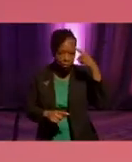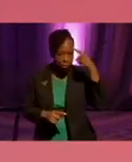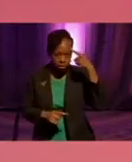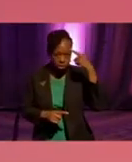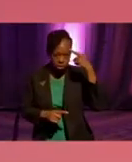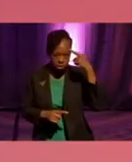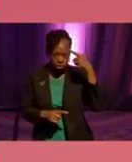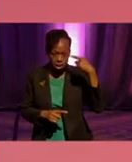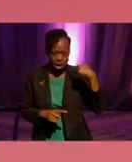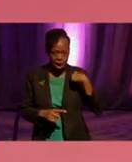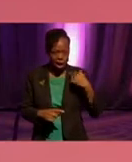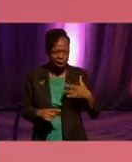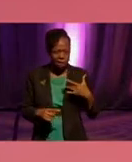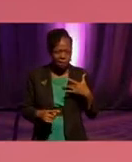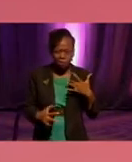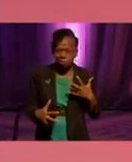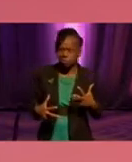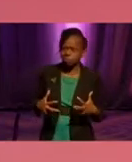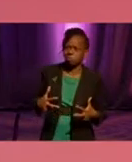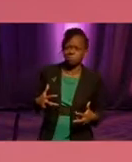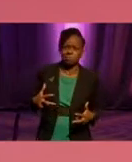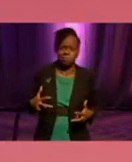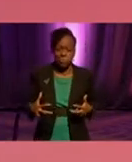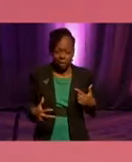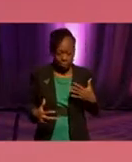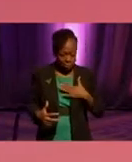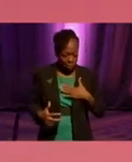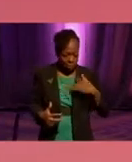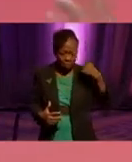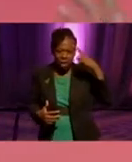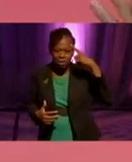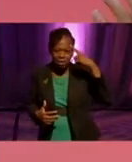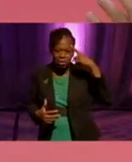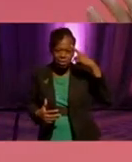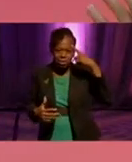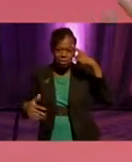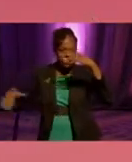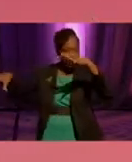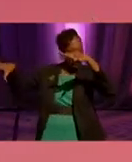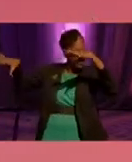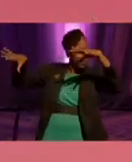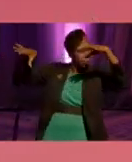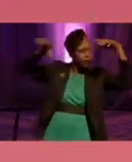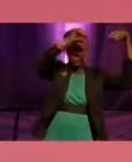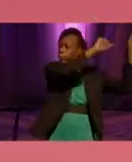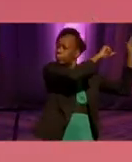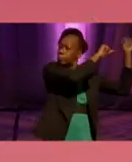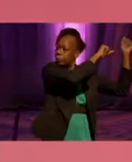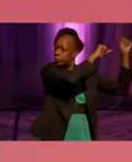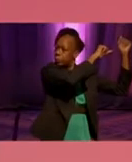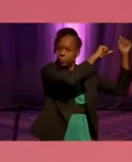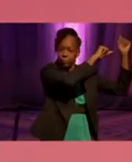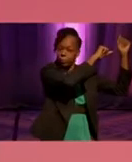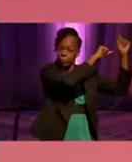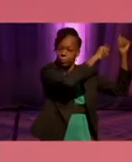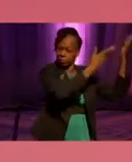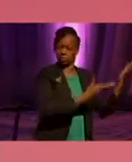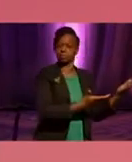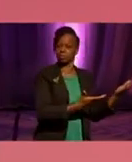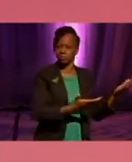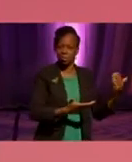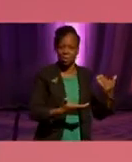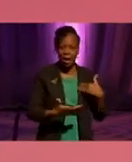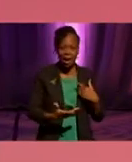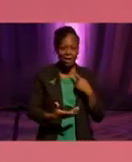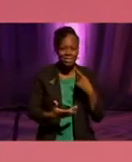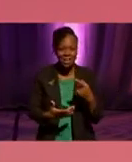just, I felt like my mind left the building. And I say